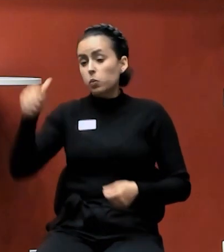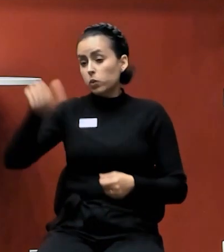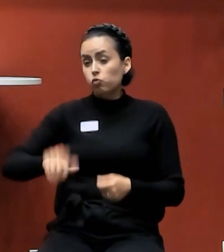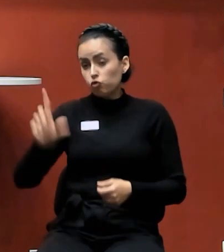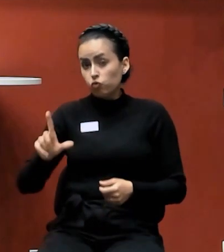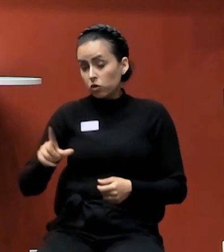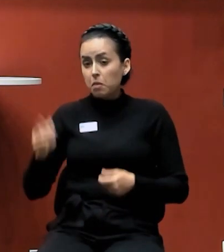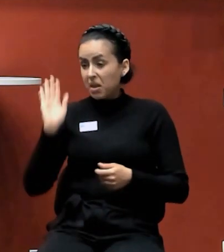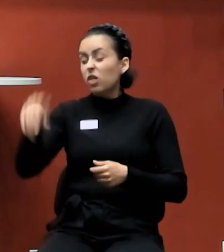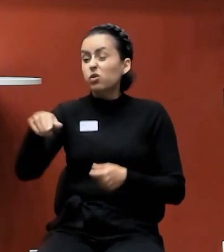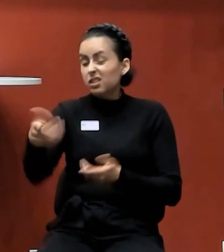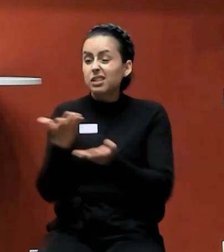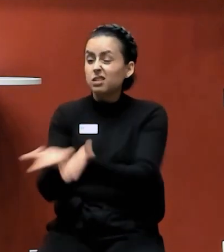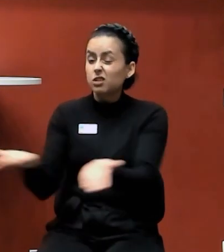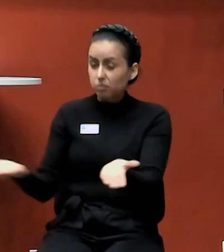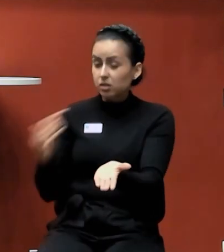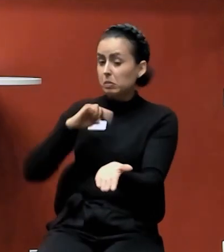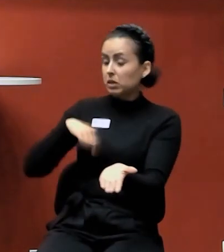and we say to them as well,